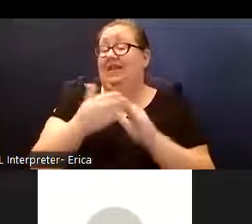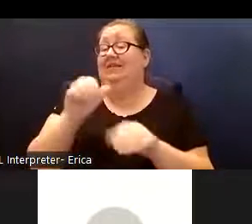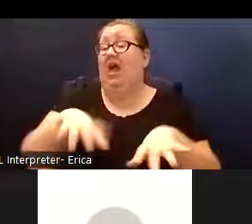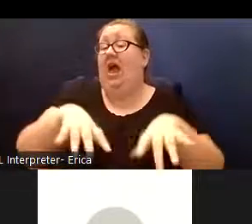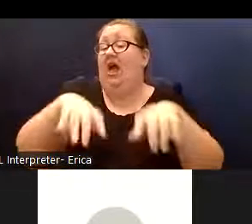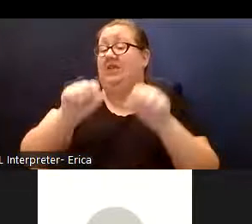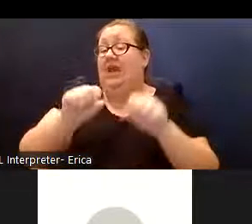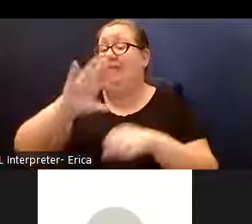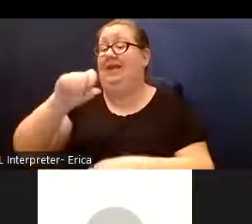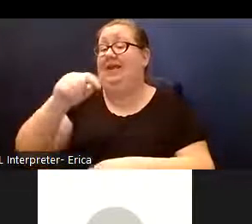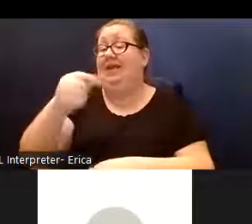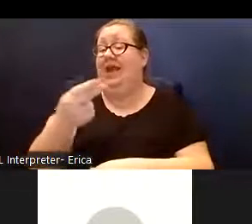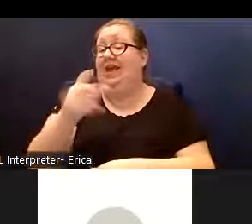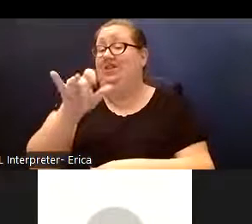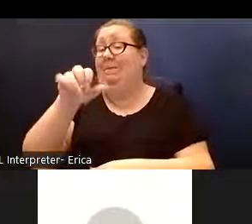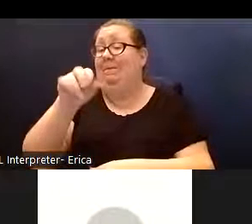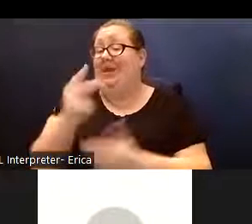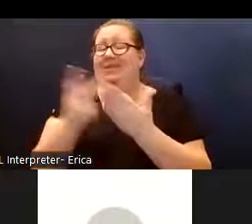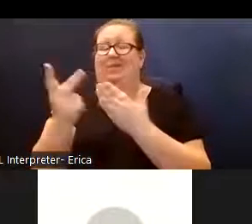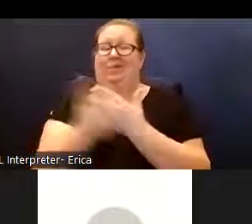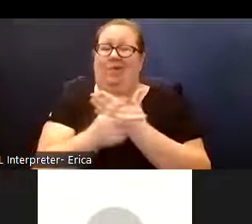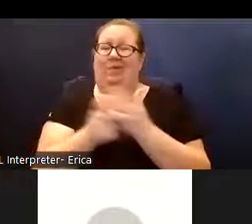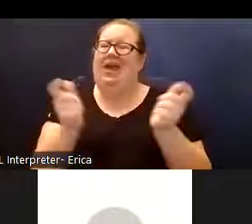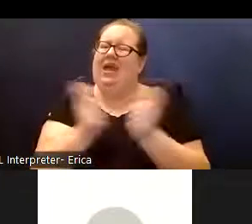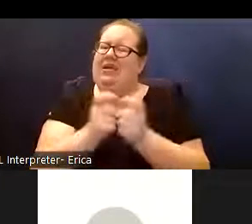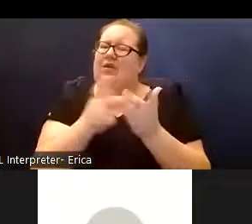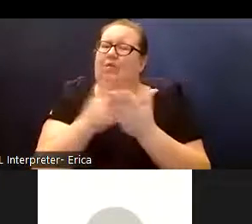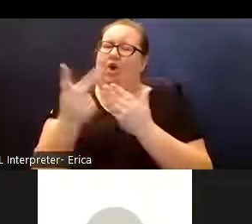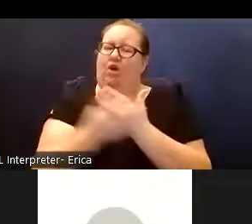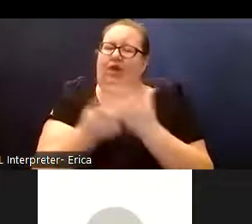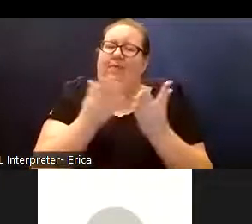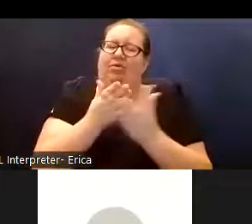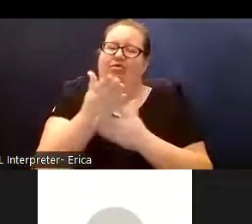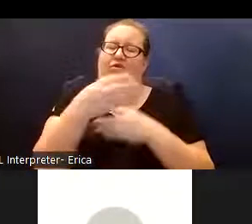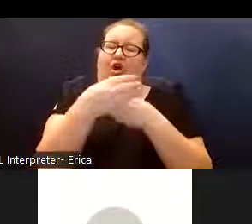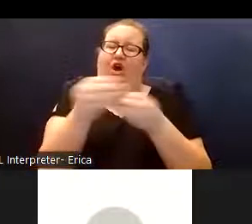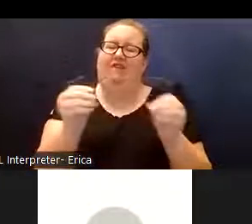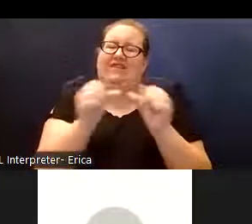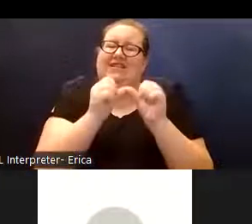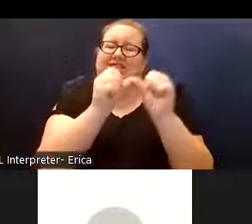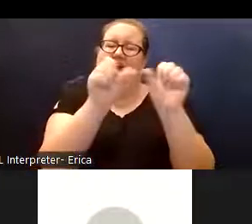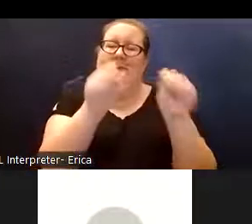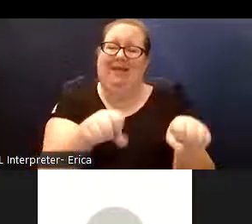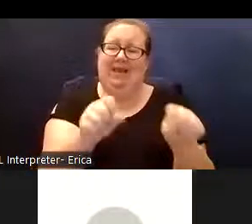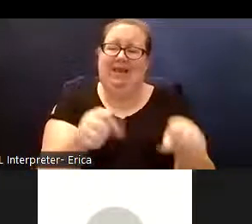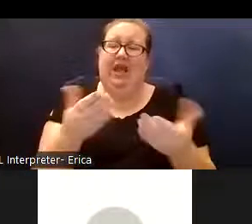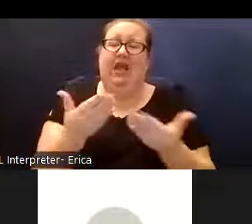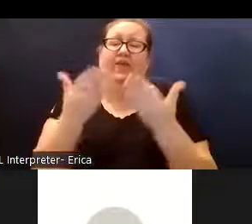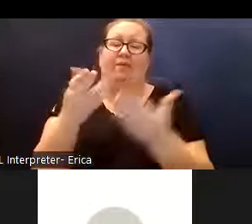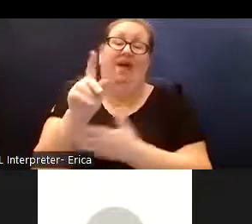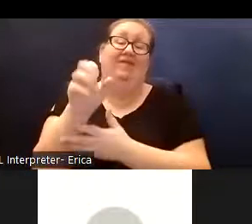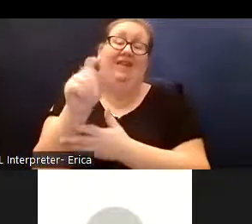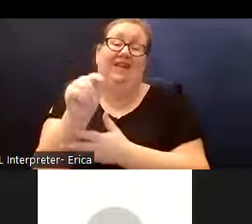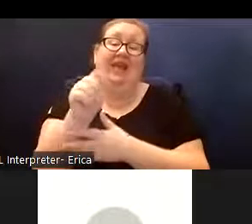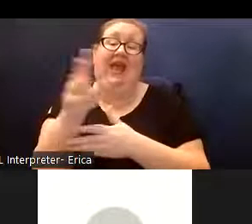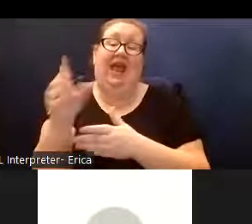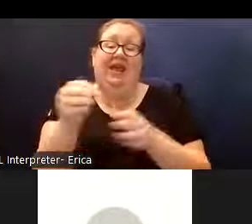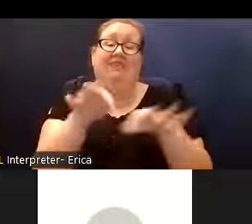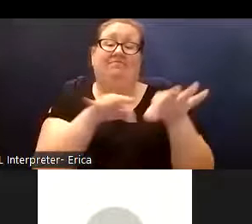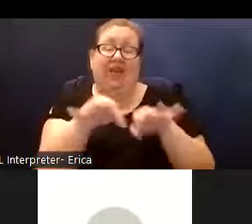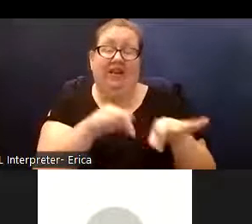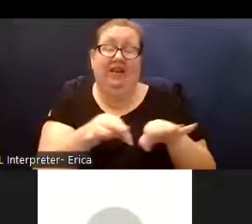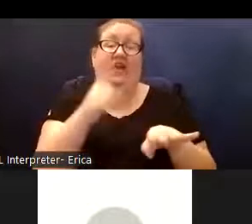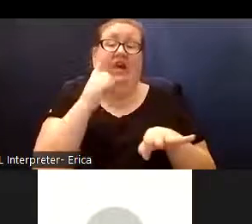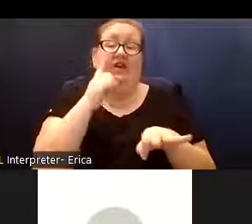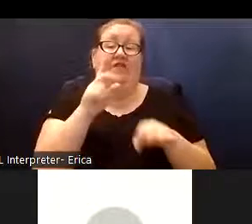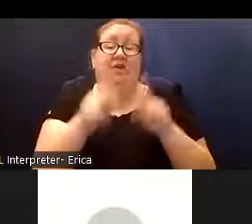which is a small program through the Office of Sustainability that provides a kit and guidance to residents to adopt a catch